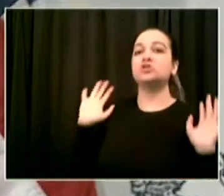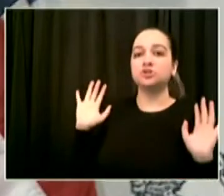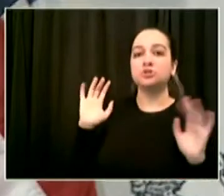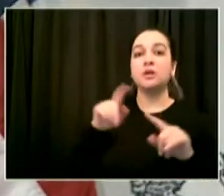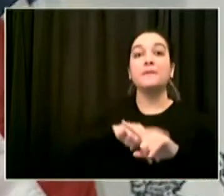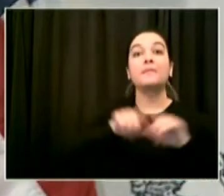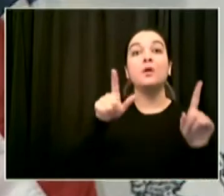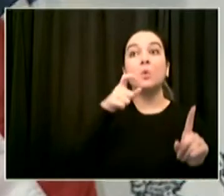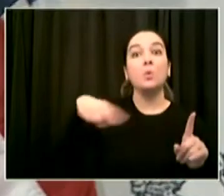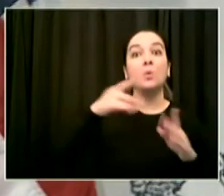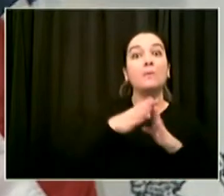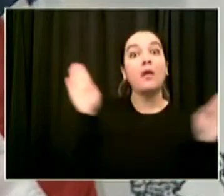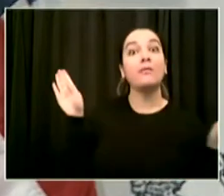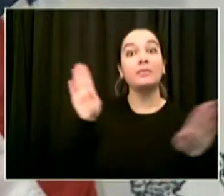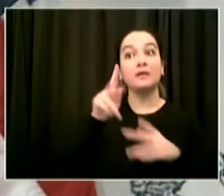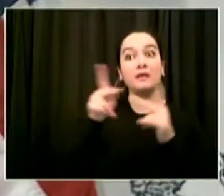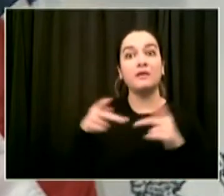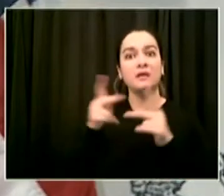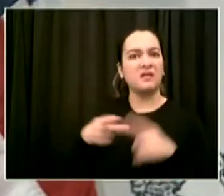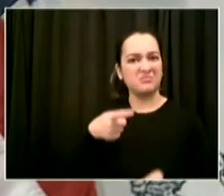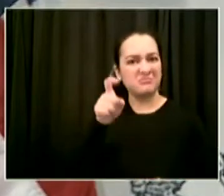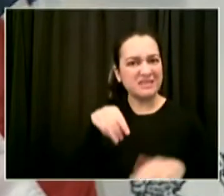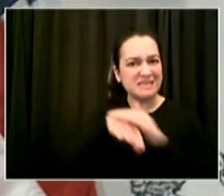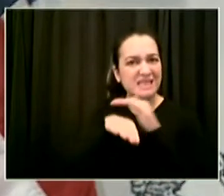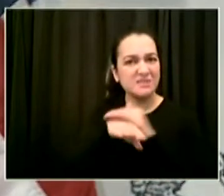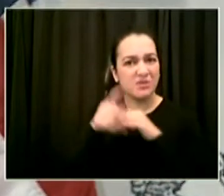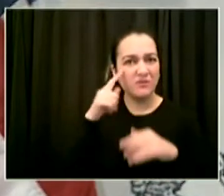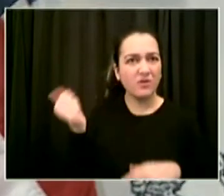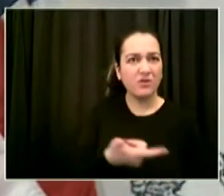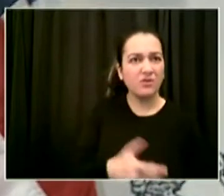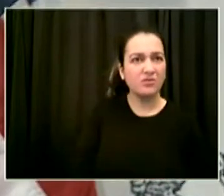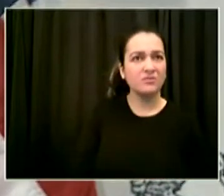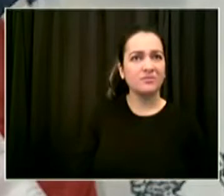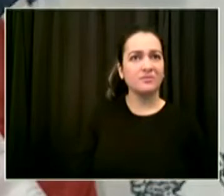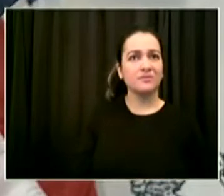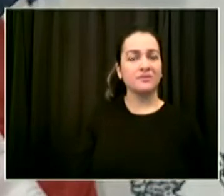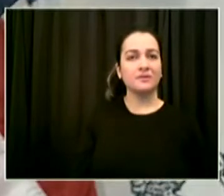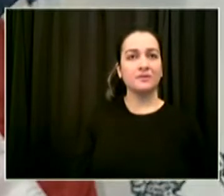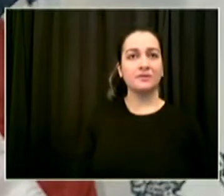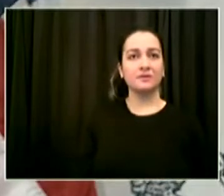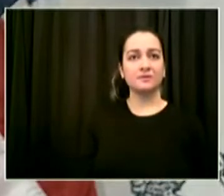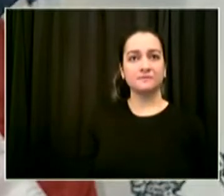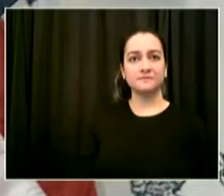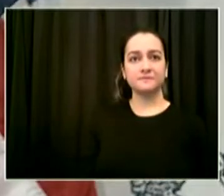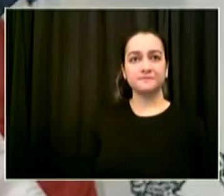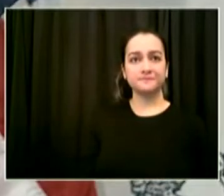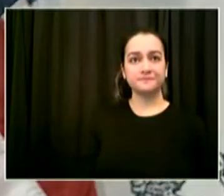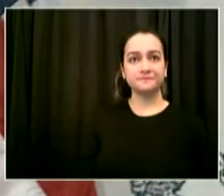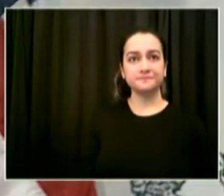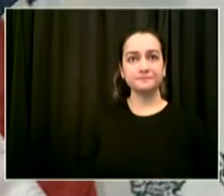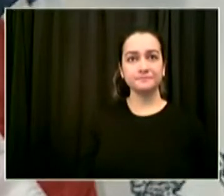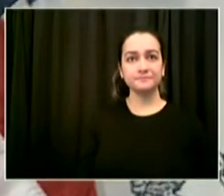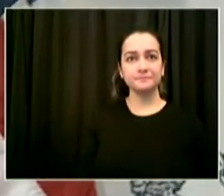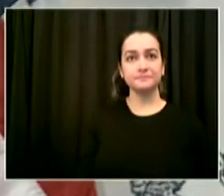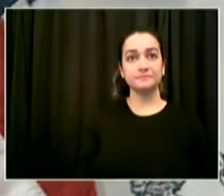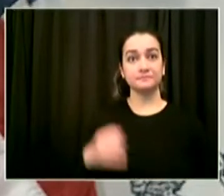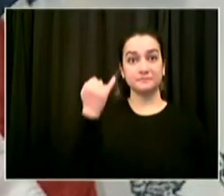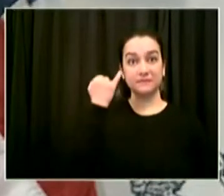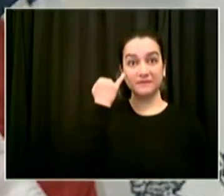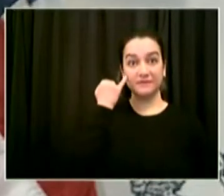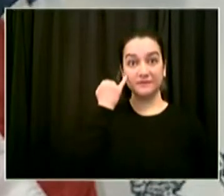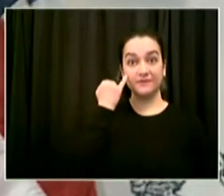hard hit by COVID and is reaching out to communities, that's going to make the difference. If it's not in a community hard